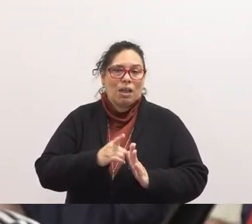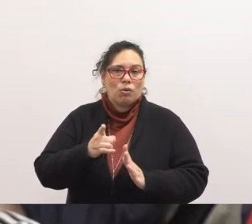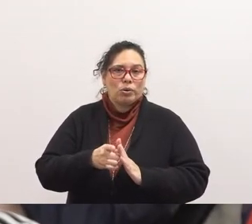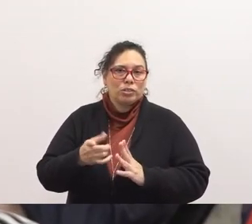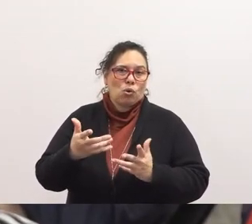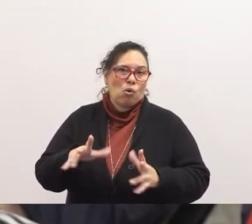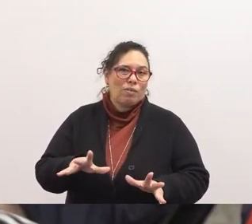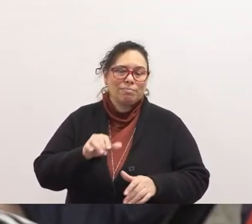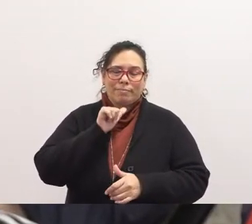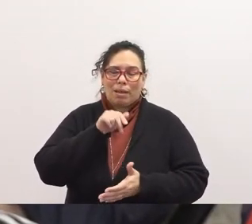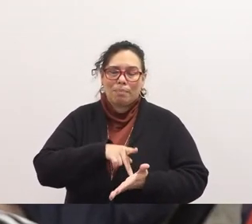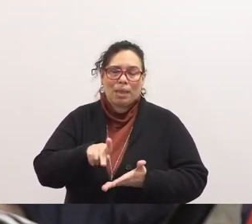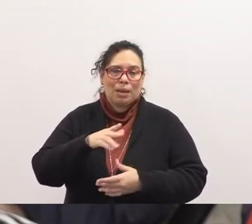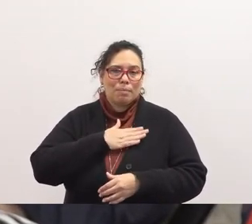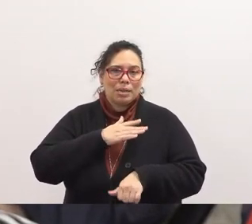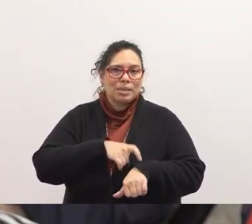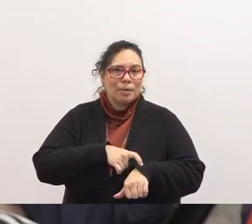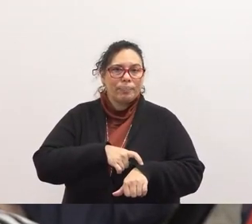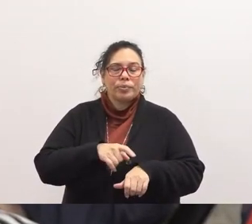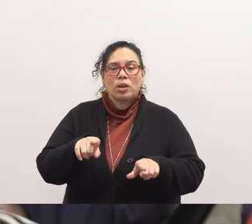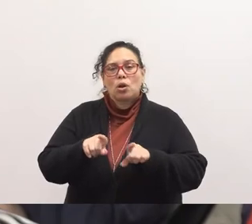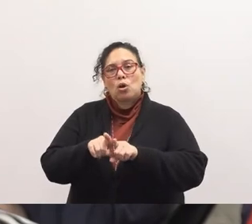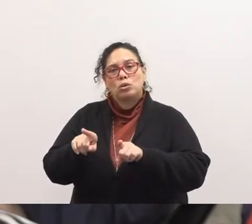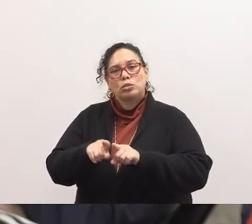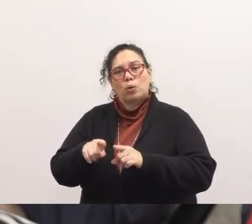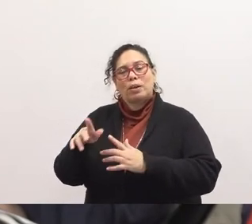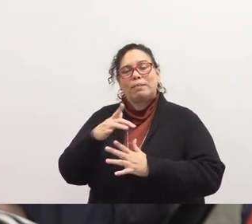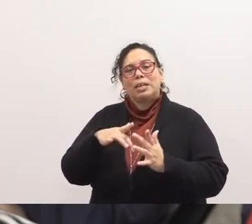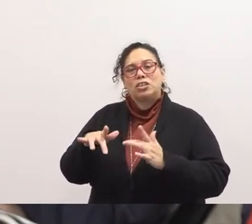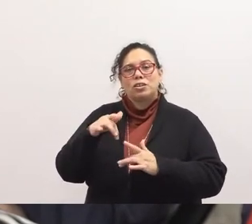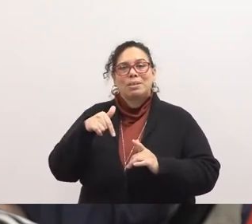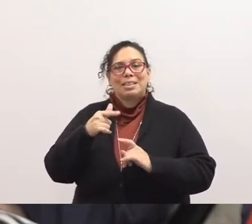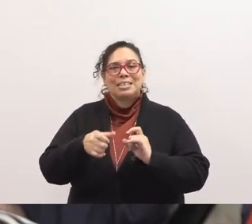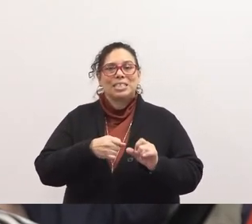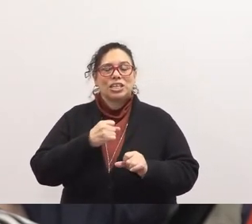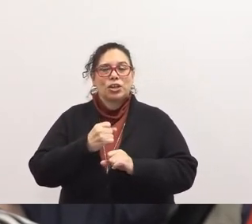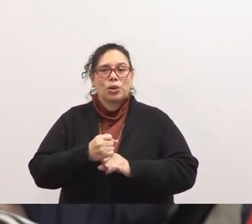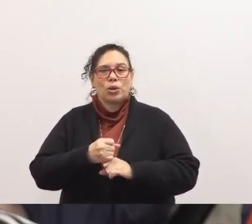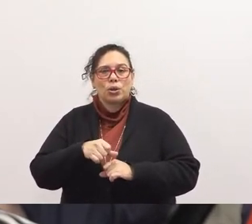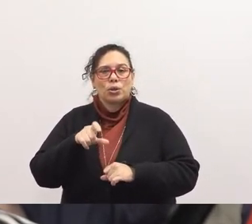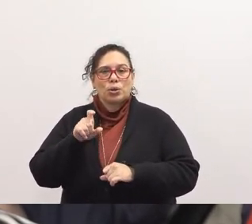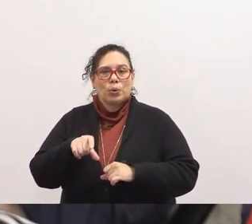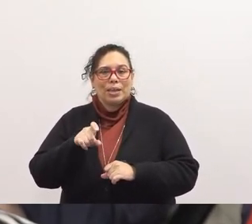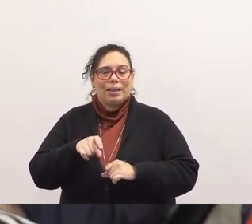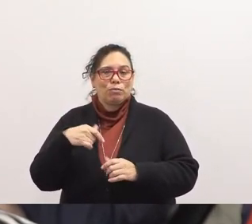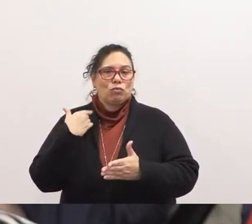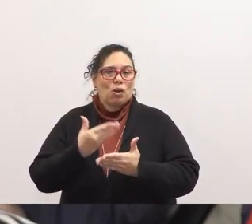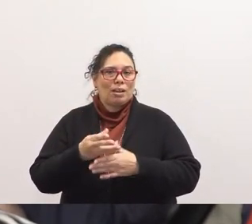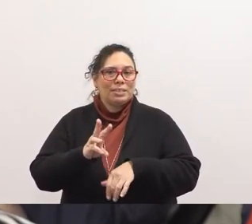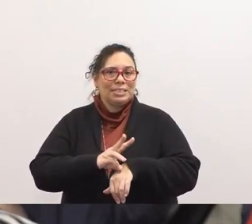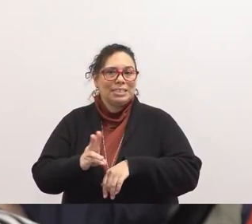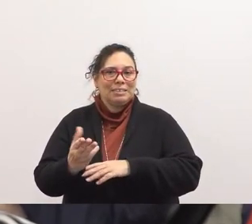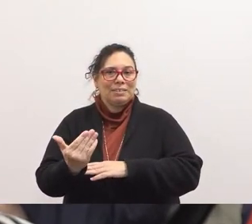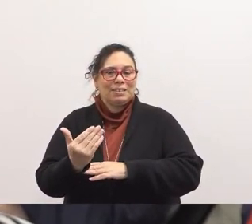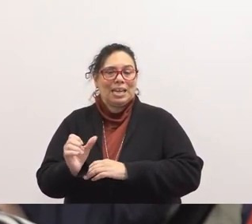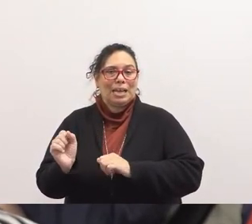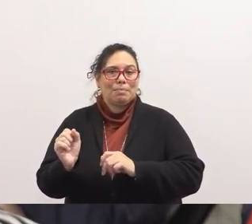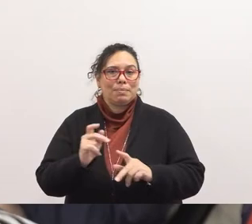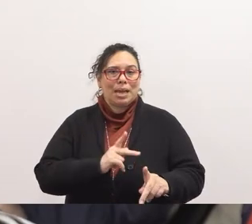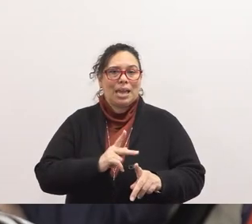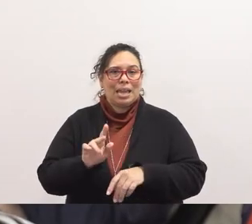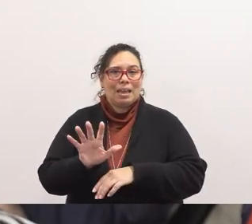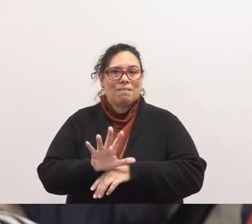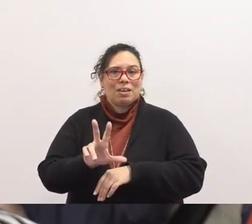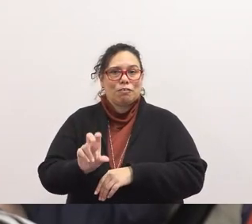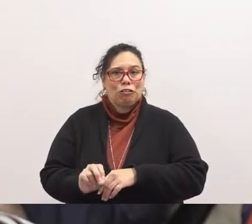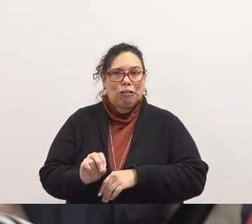in unpaid on my own time. We also have a field trip this year that we had to be on campus at 6:15 a.m. and return to campus at